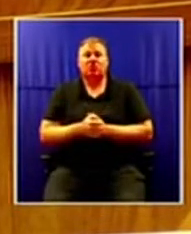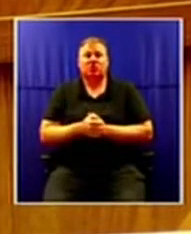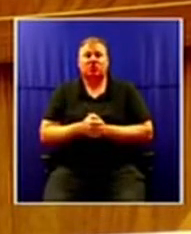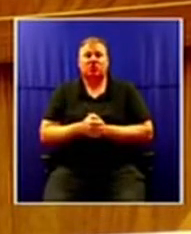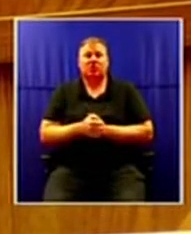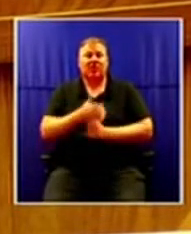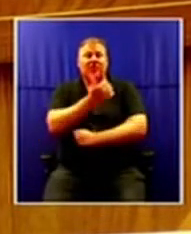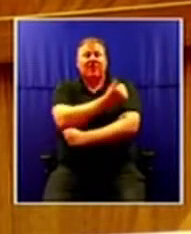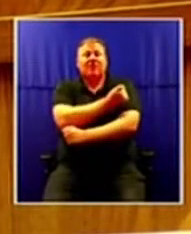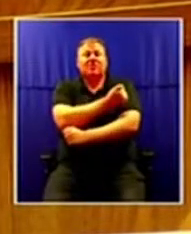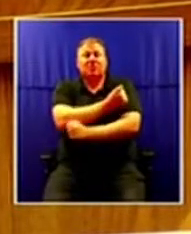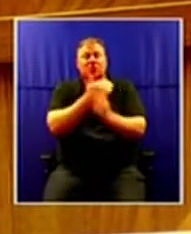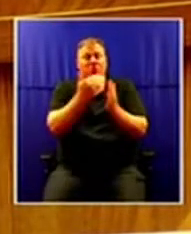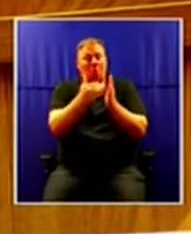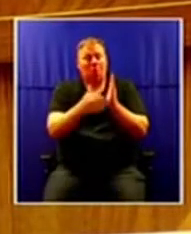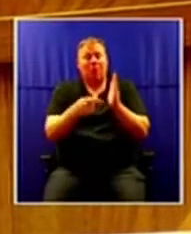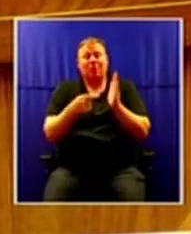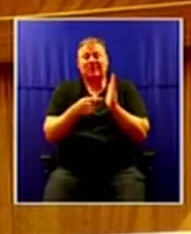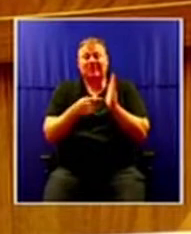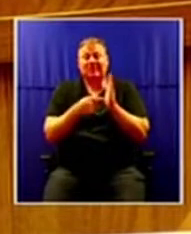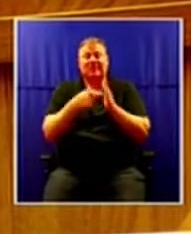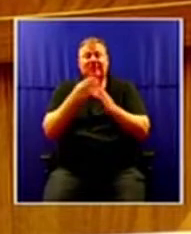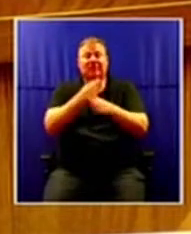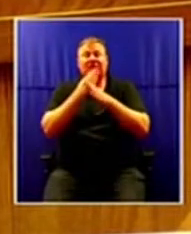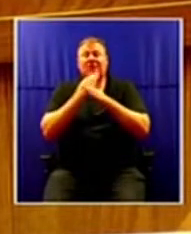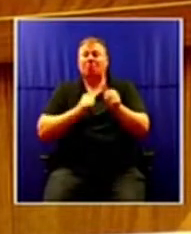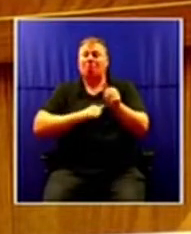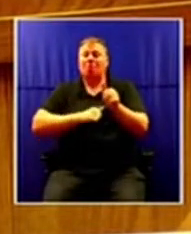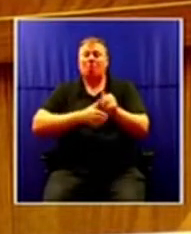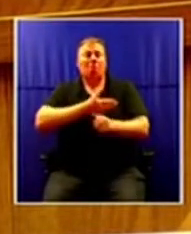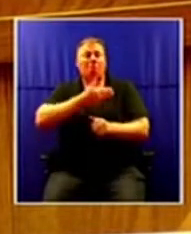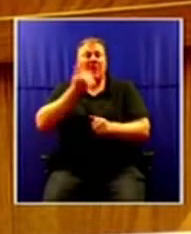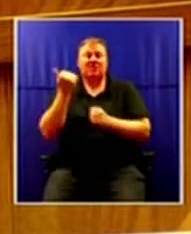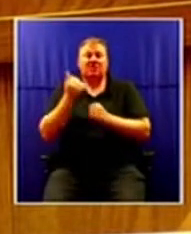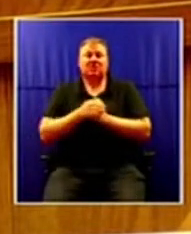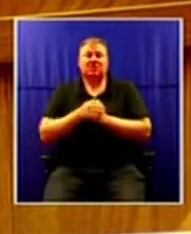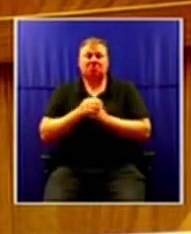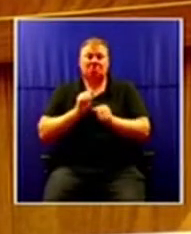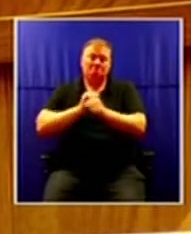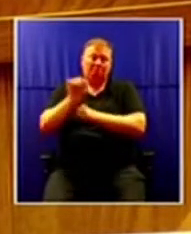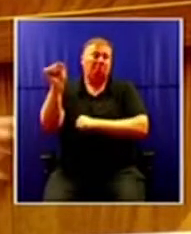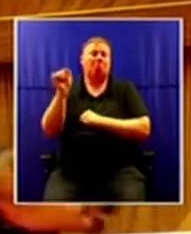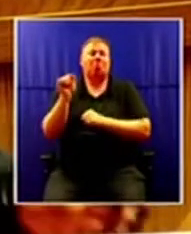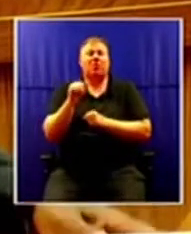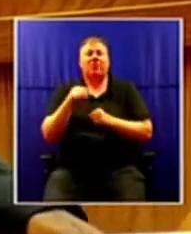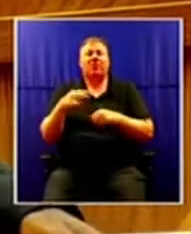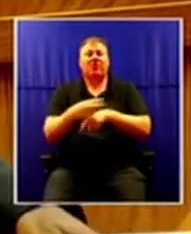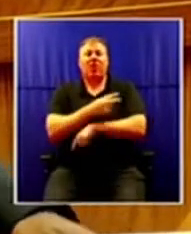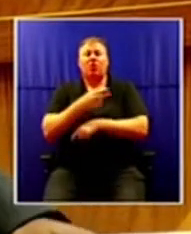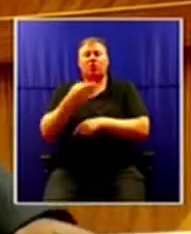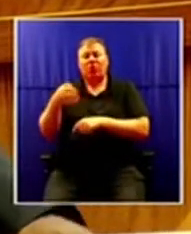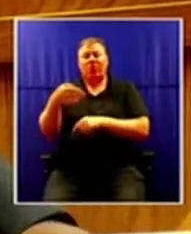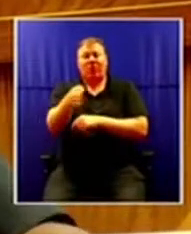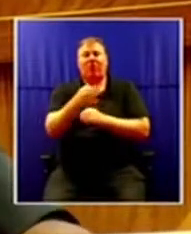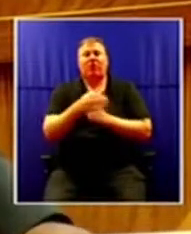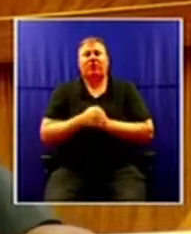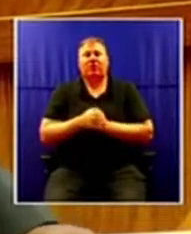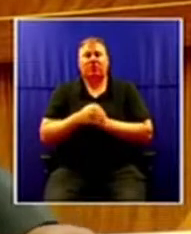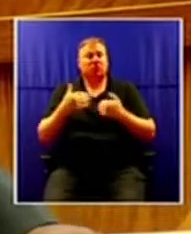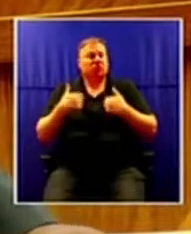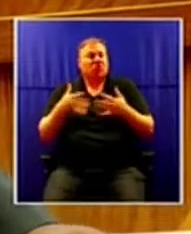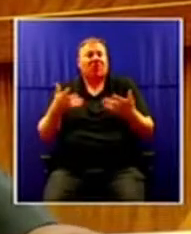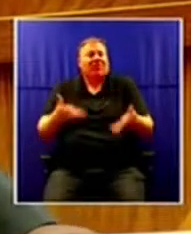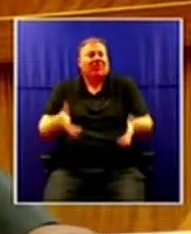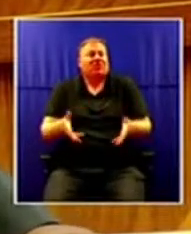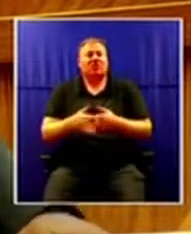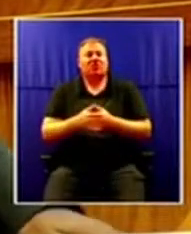defense against this pandemic, has begun. This has happened not